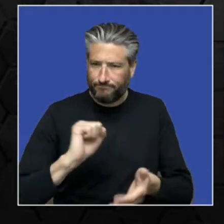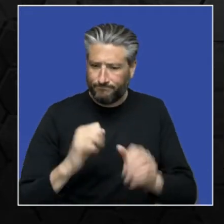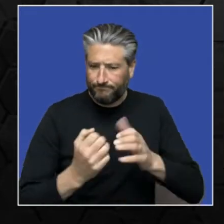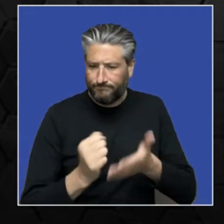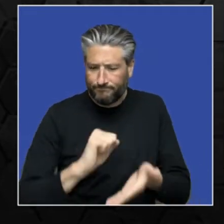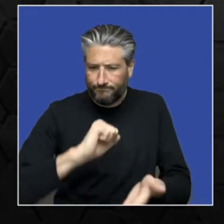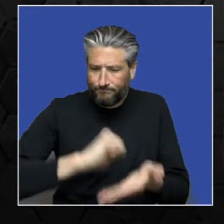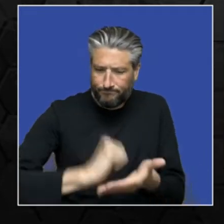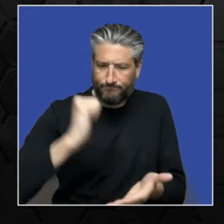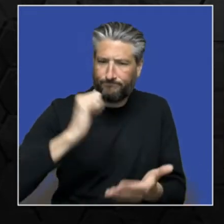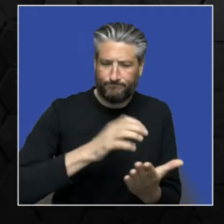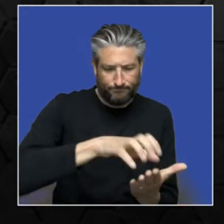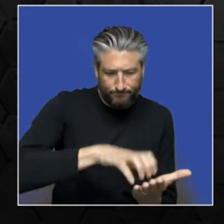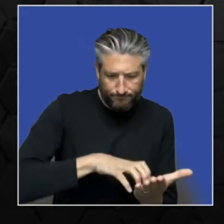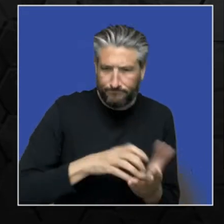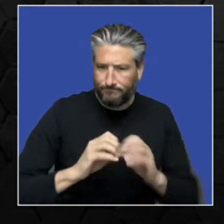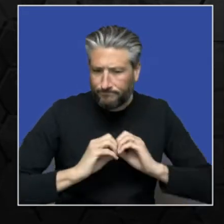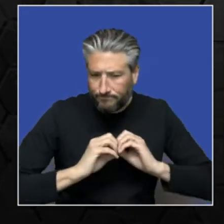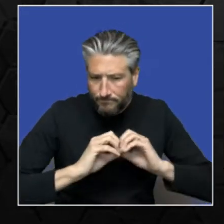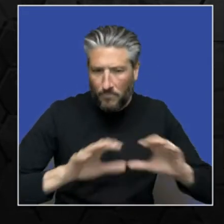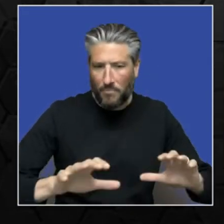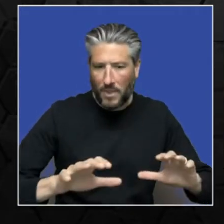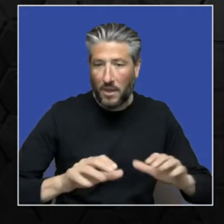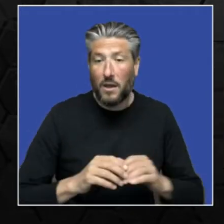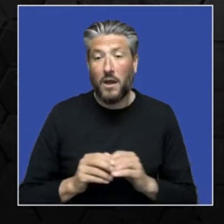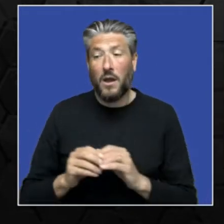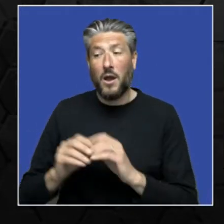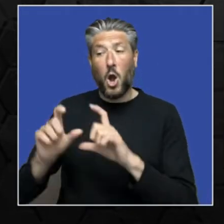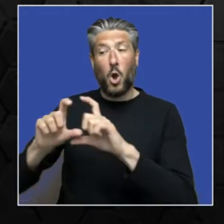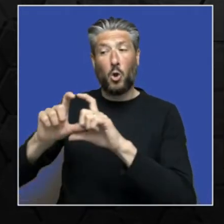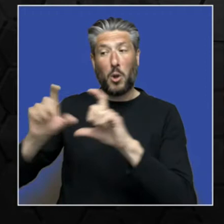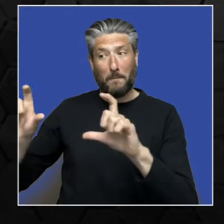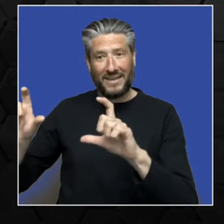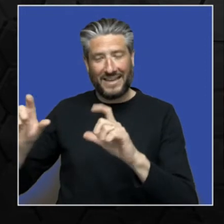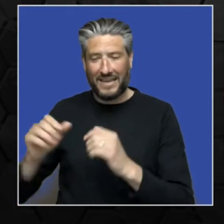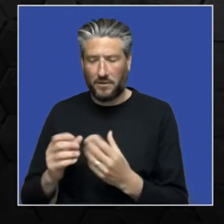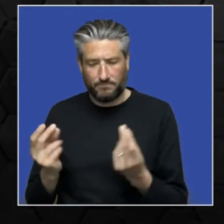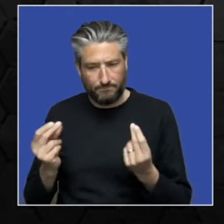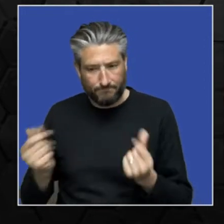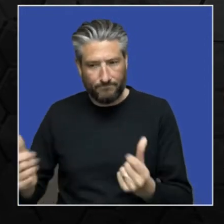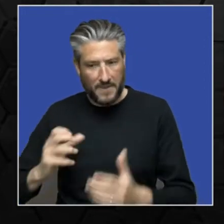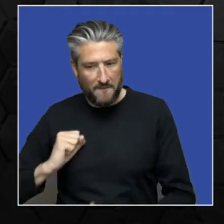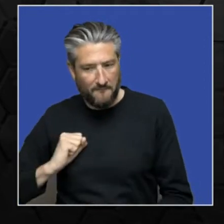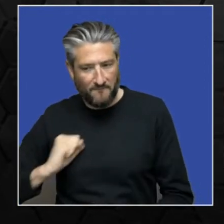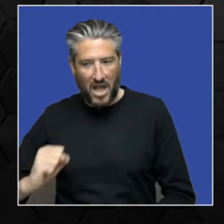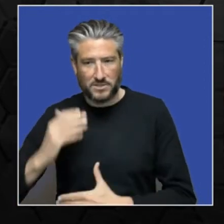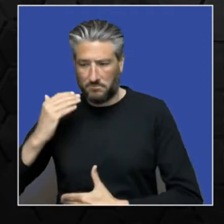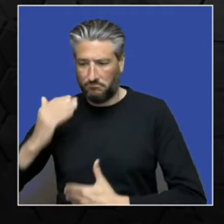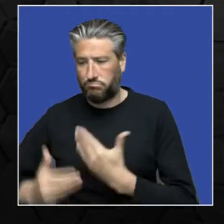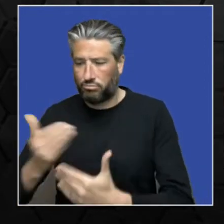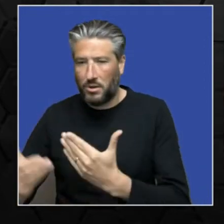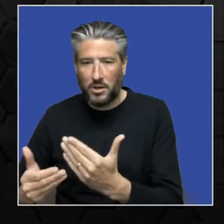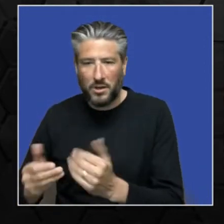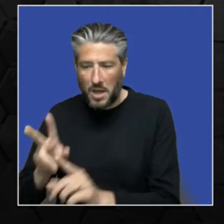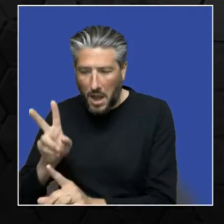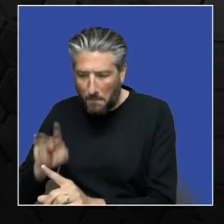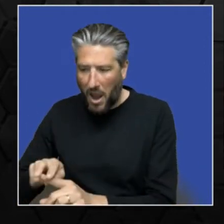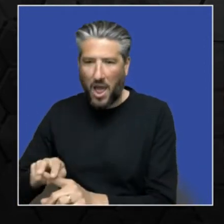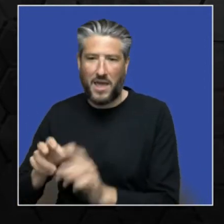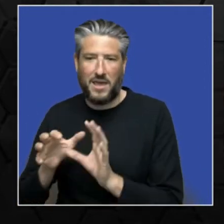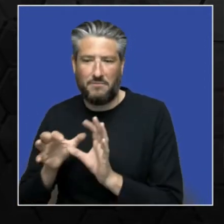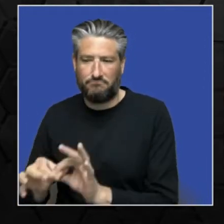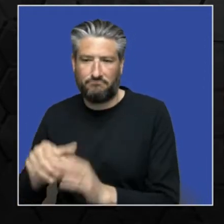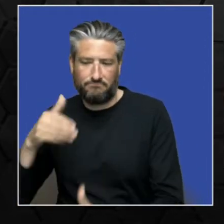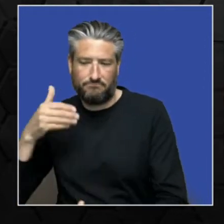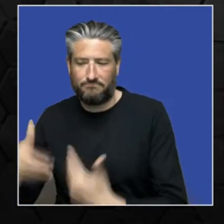of immediate impact, or you want immediate applications that can be used in the real world, right? So they have the right